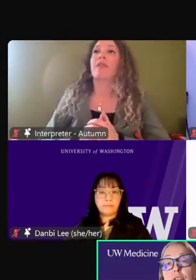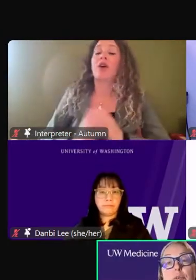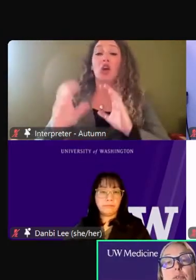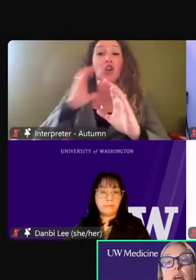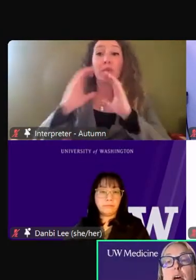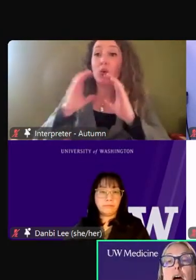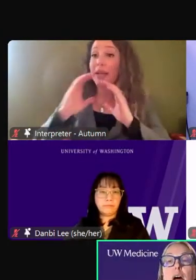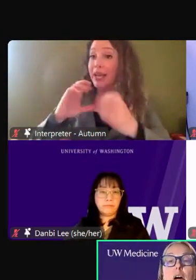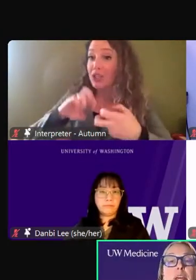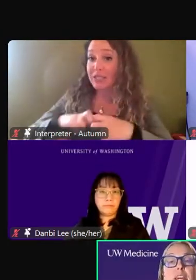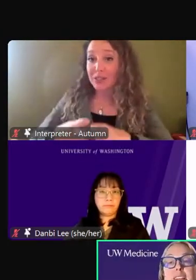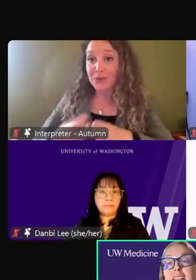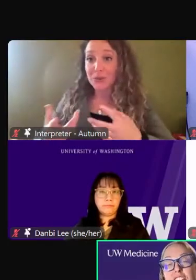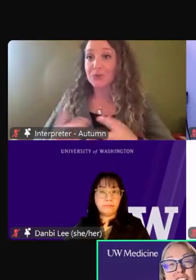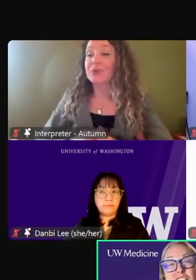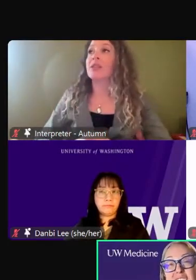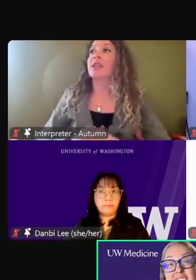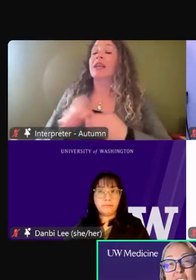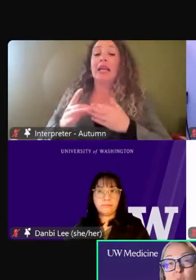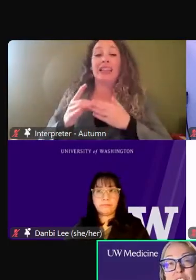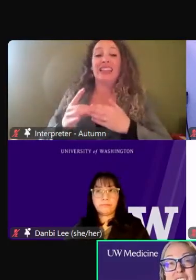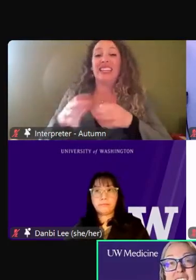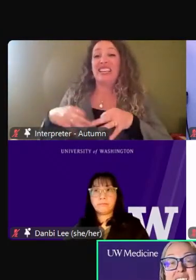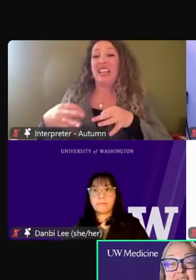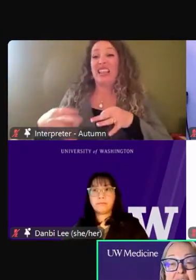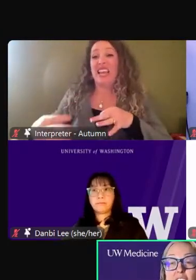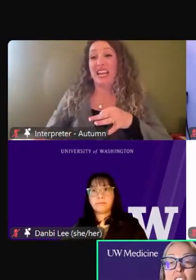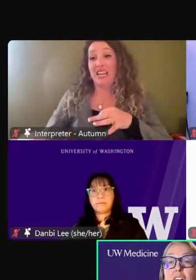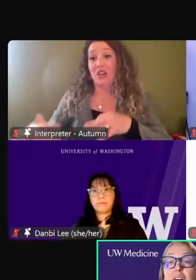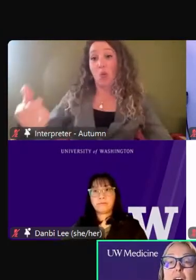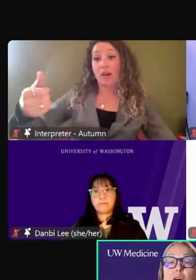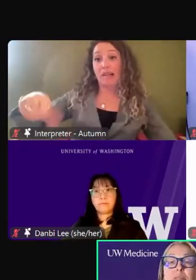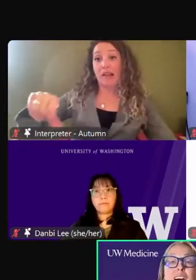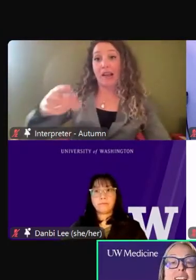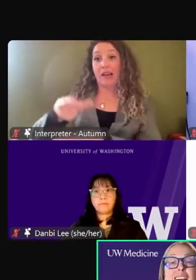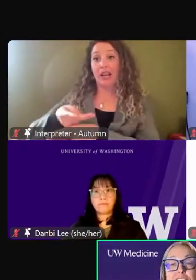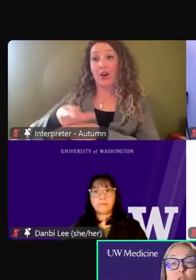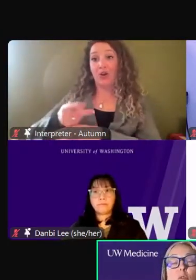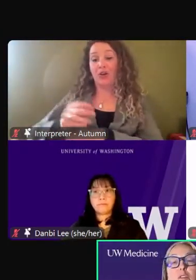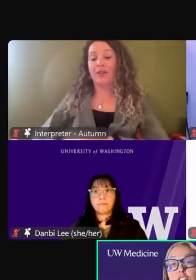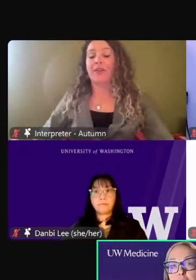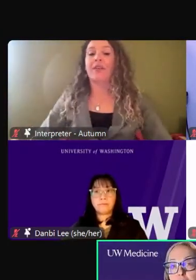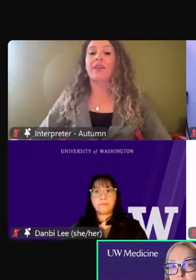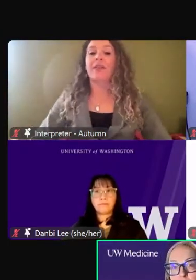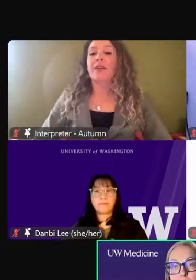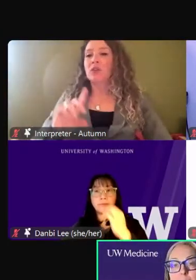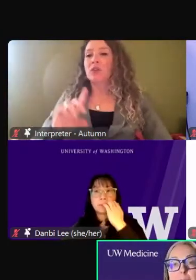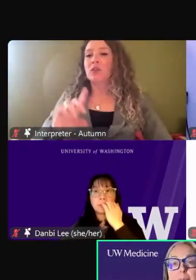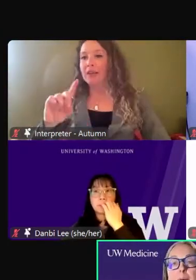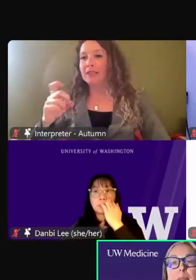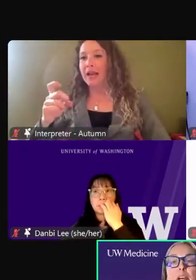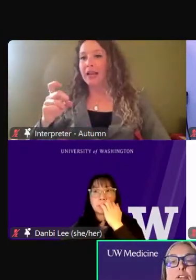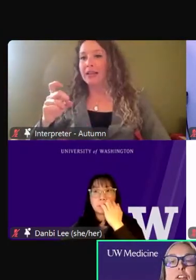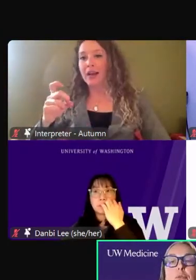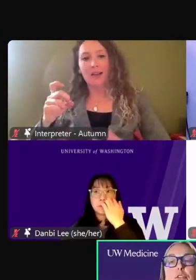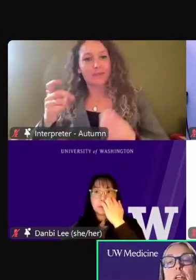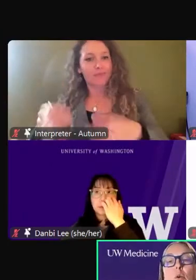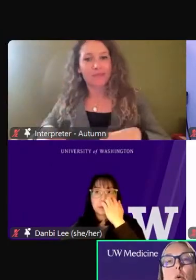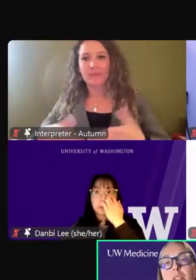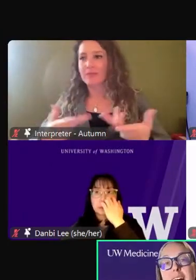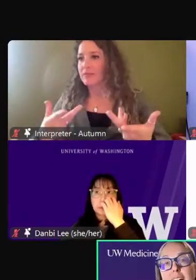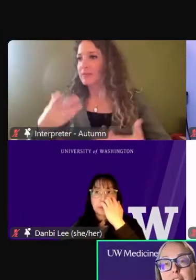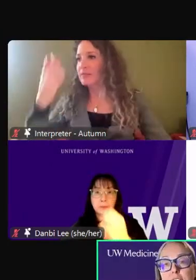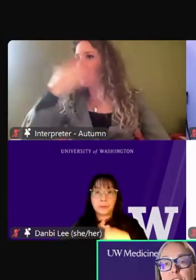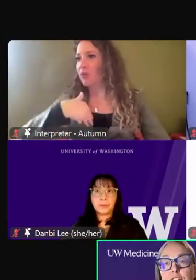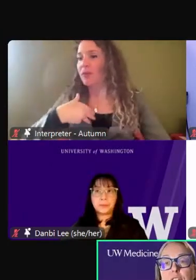Communication issues. It can lead to delayed or denied care, diagnostic overshadowing,